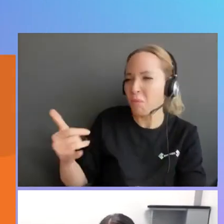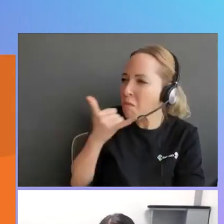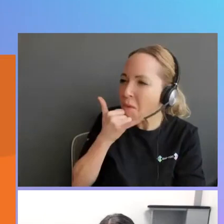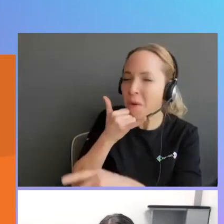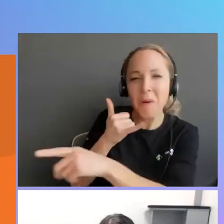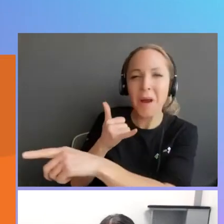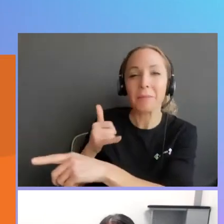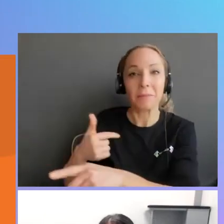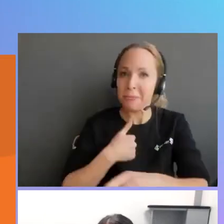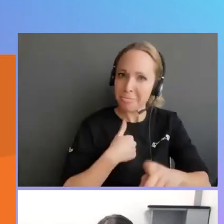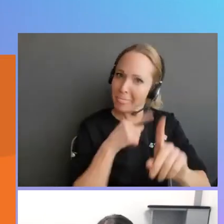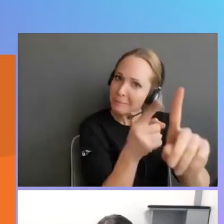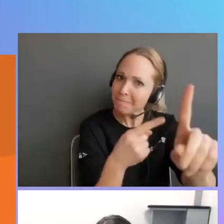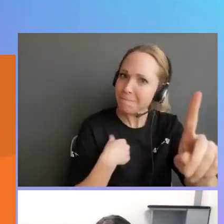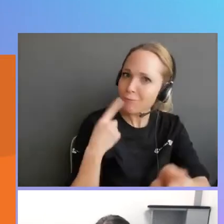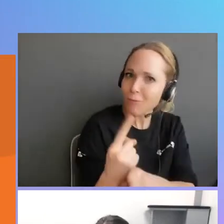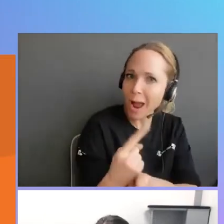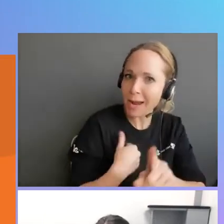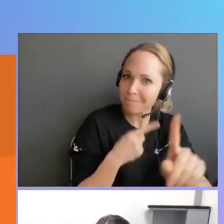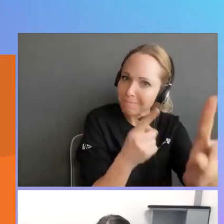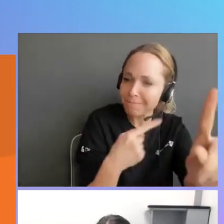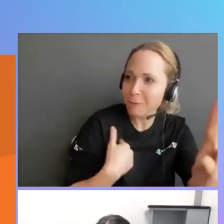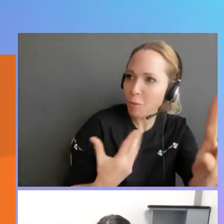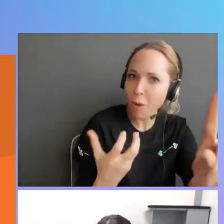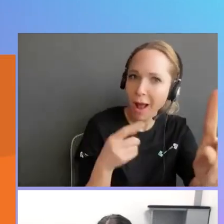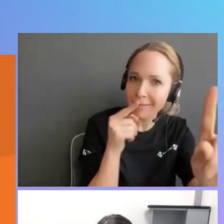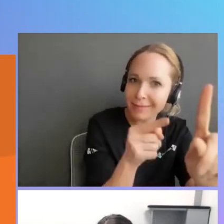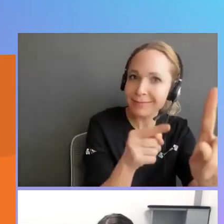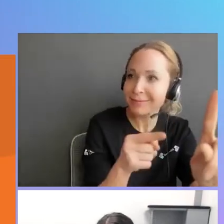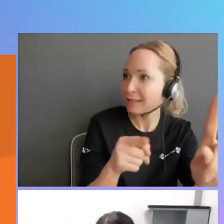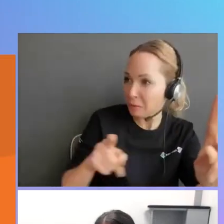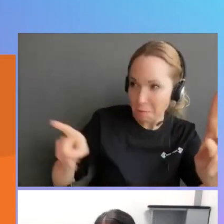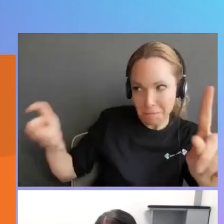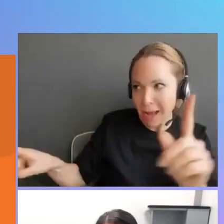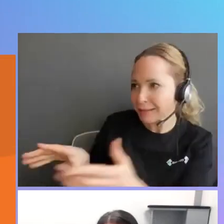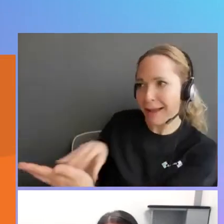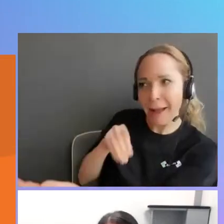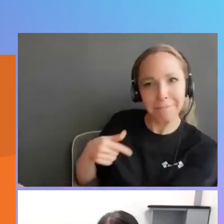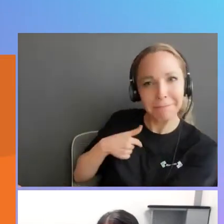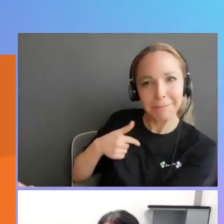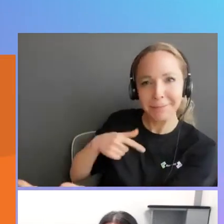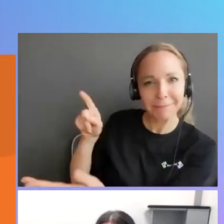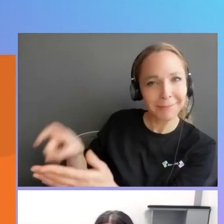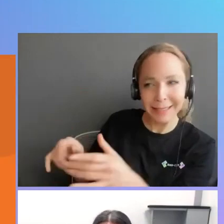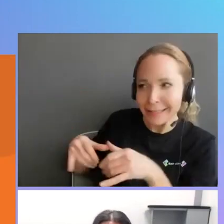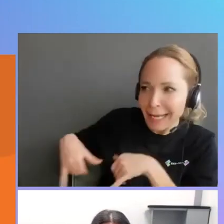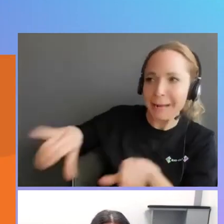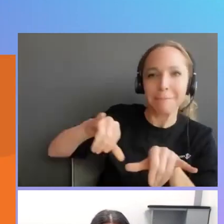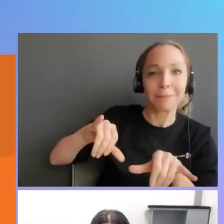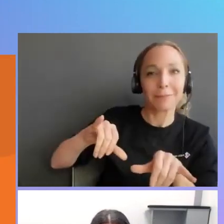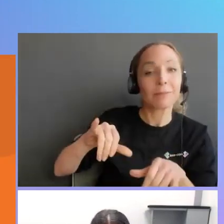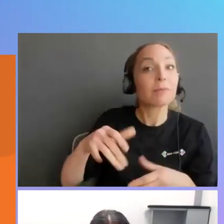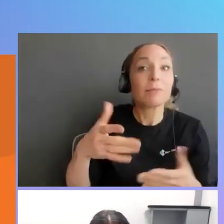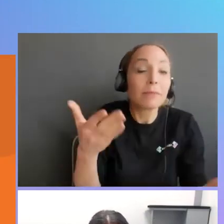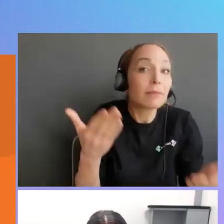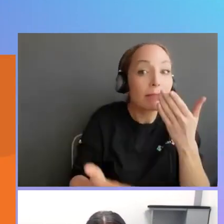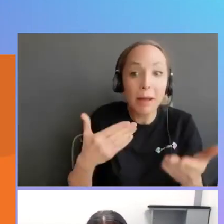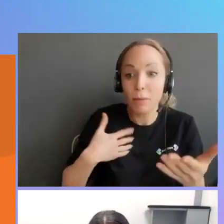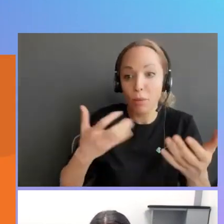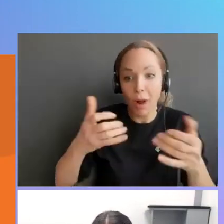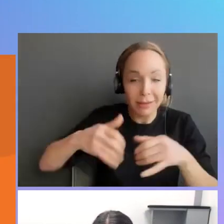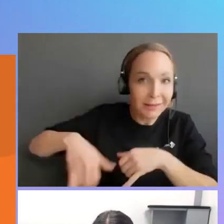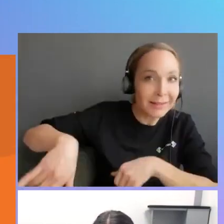outcome. So you want everyone to do it a certain way. That might be the ultimate goal, is to have everybody using ARIA labels